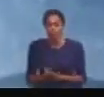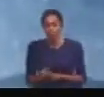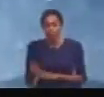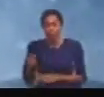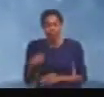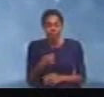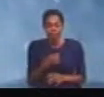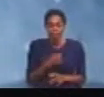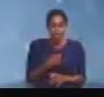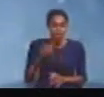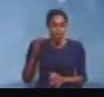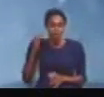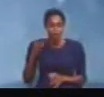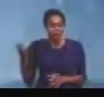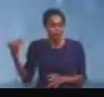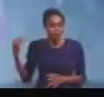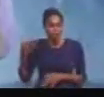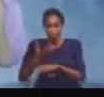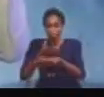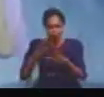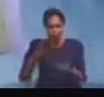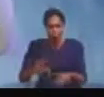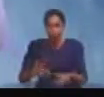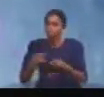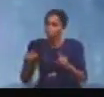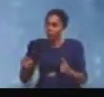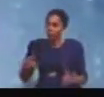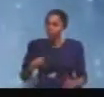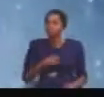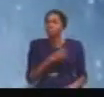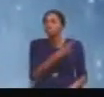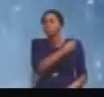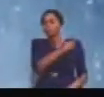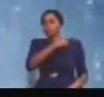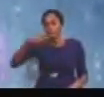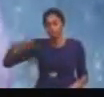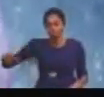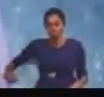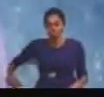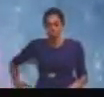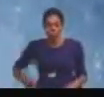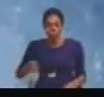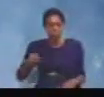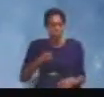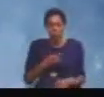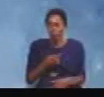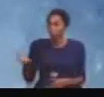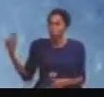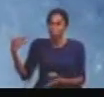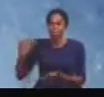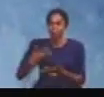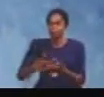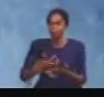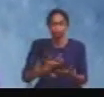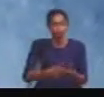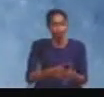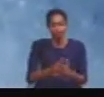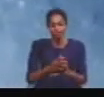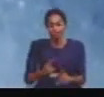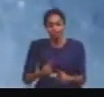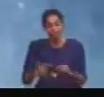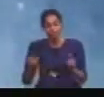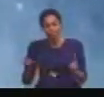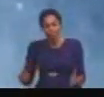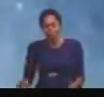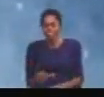We were the beggars. Now we're royalty. We were the prisoners. Now